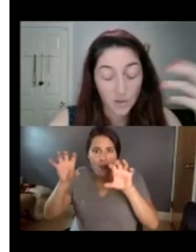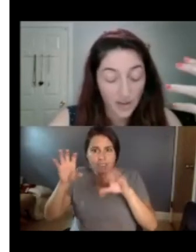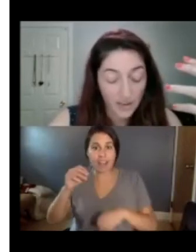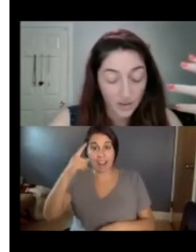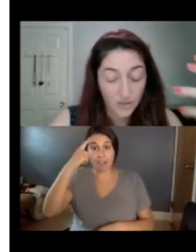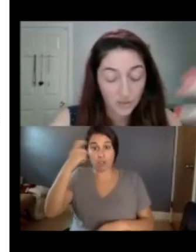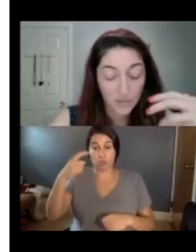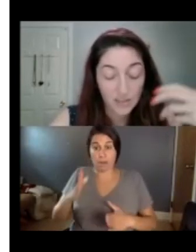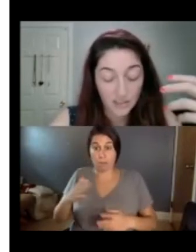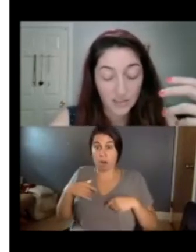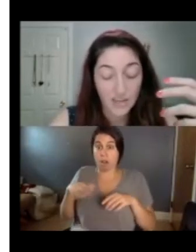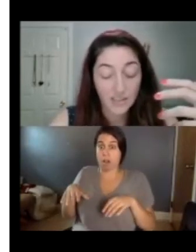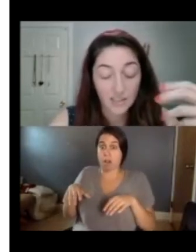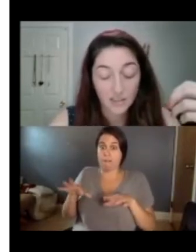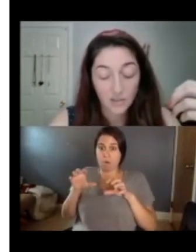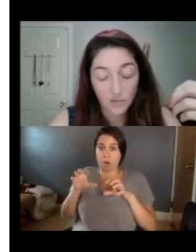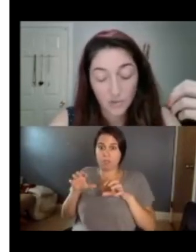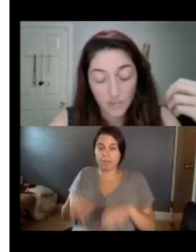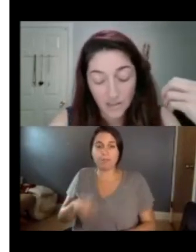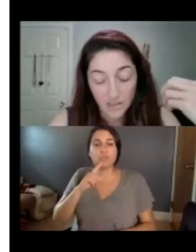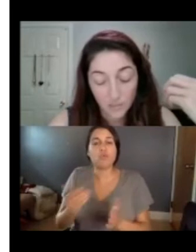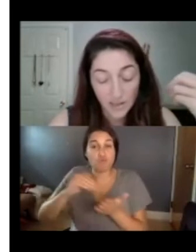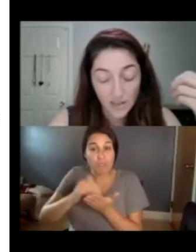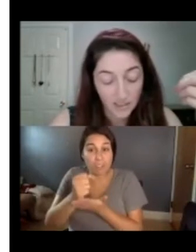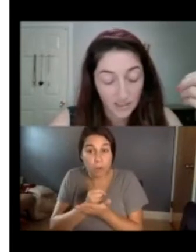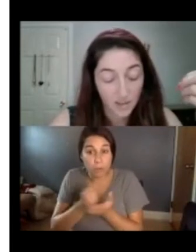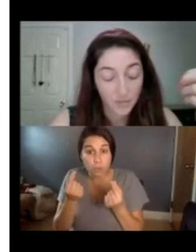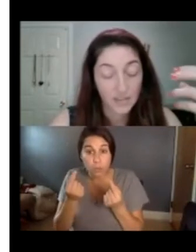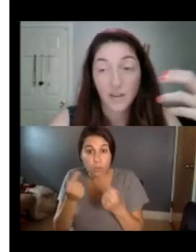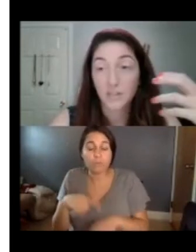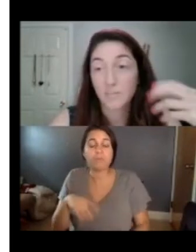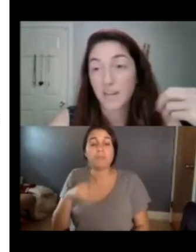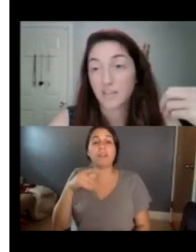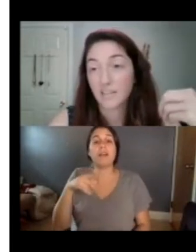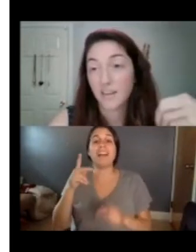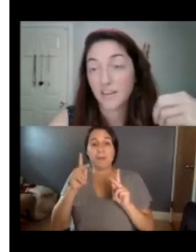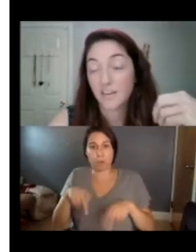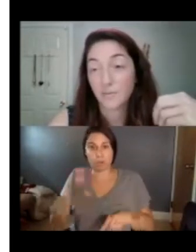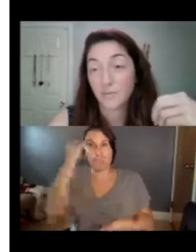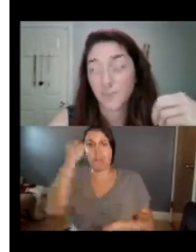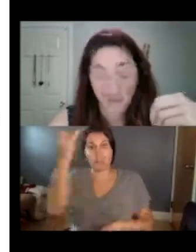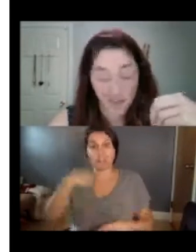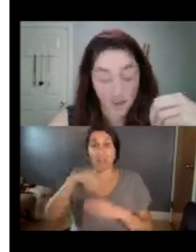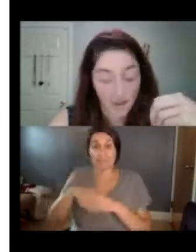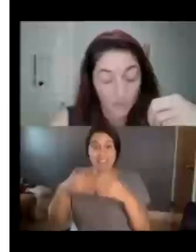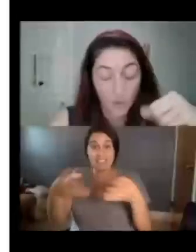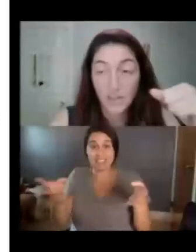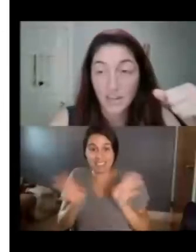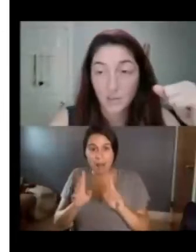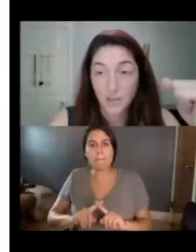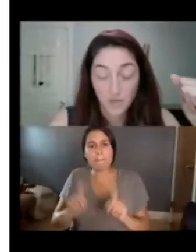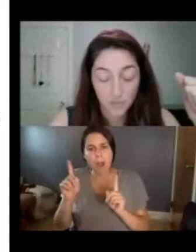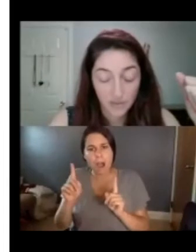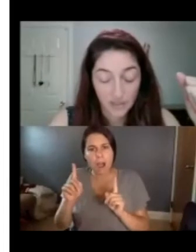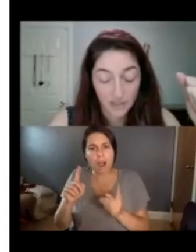So during a waking rescripting exercise, the dreamer imagined being in the cell, but now she imagined standing in a row, holding